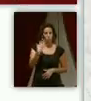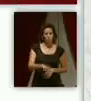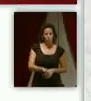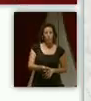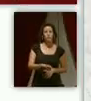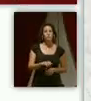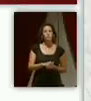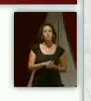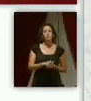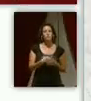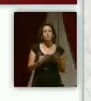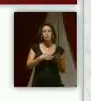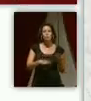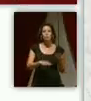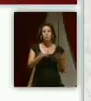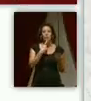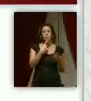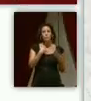slow movements,